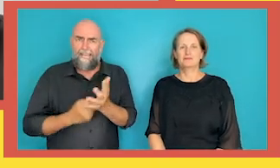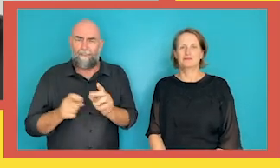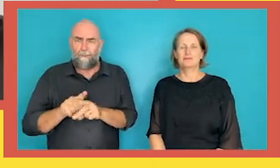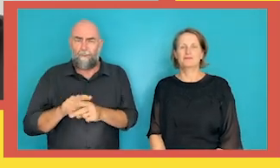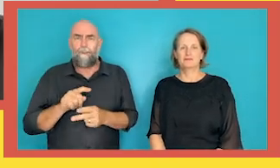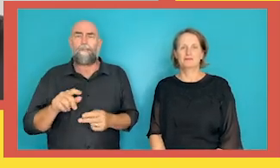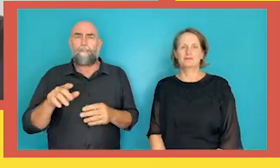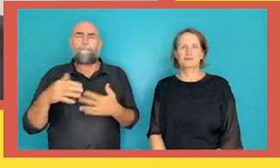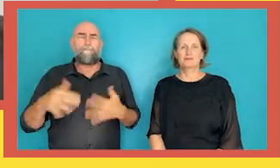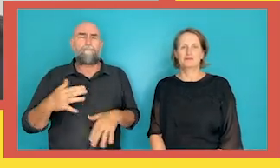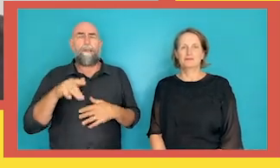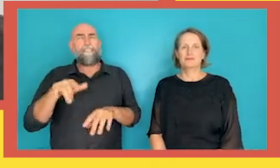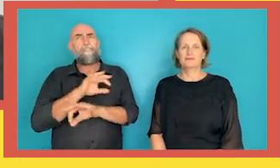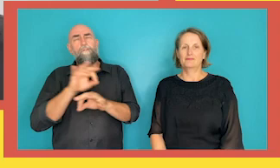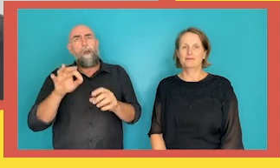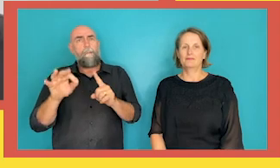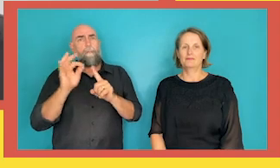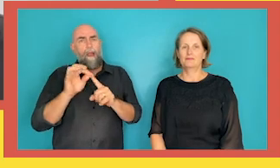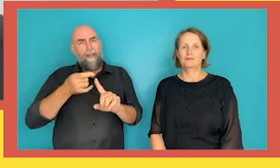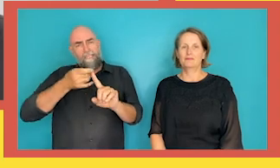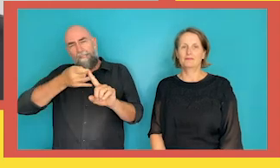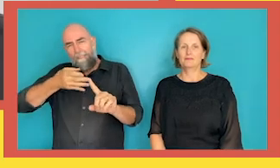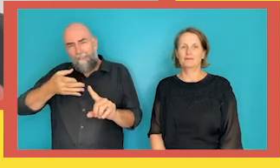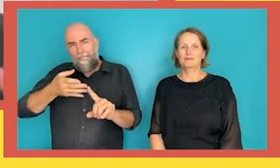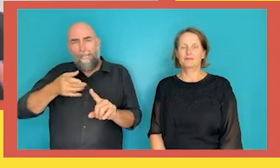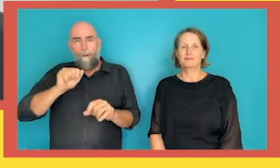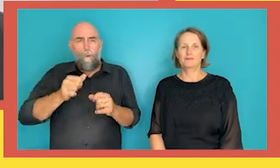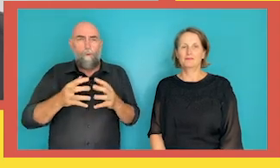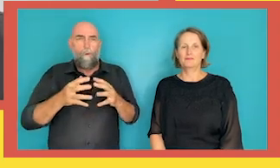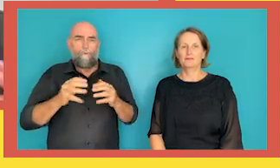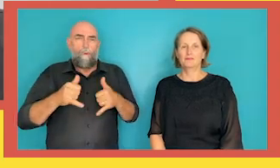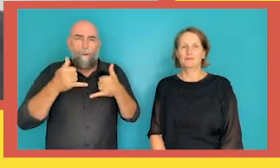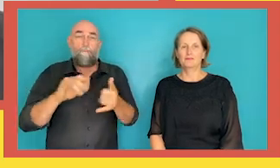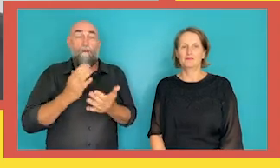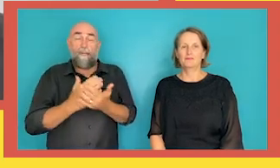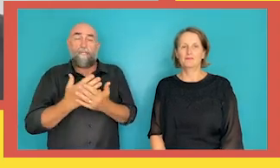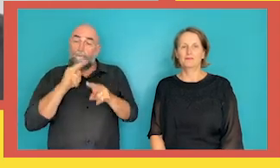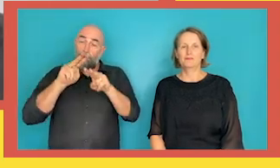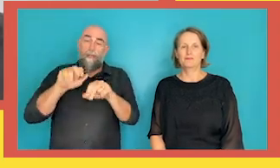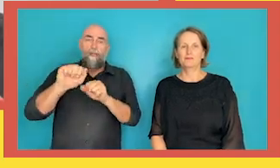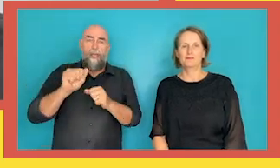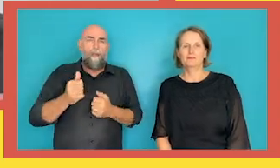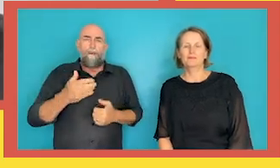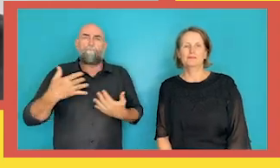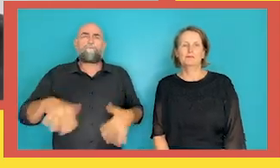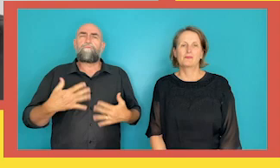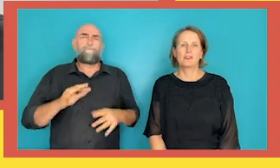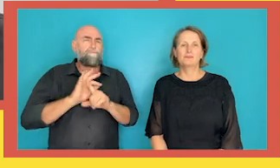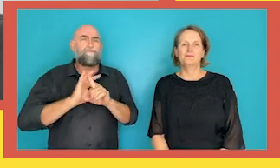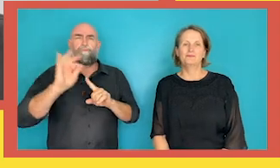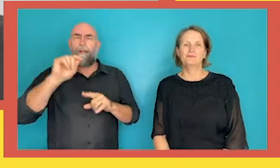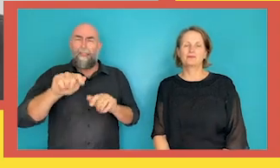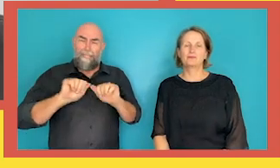is not a para-specific award. It was just based on performance, pure performance. And to see the Boccia